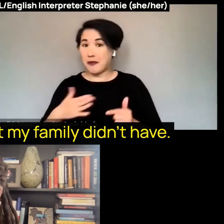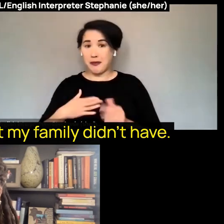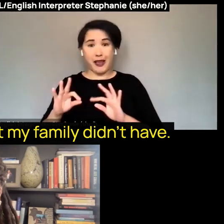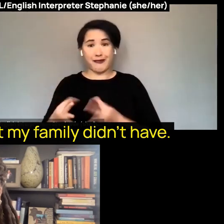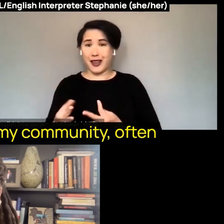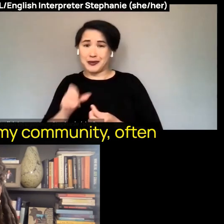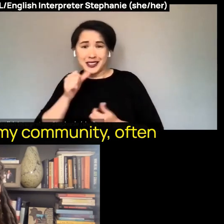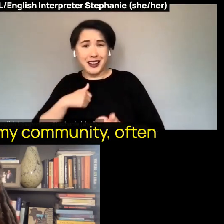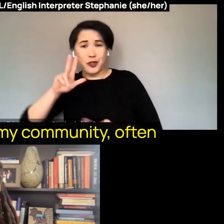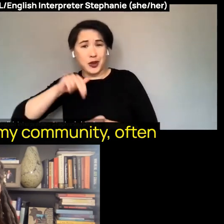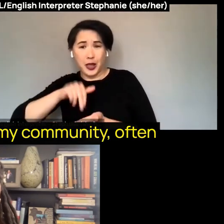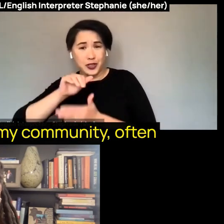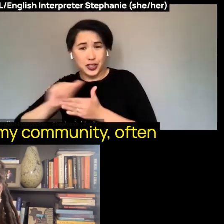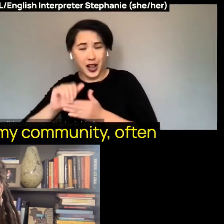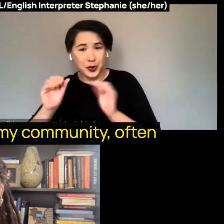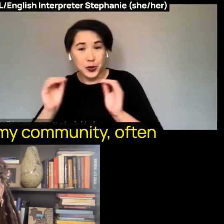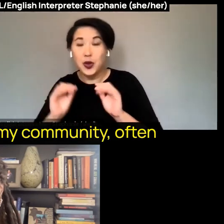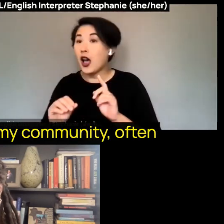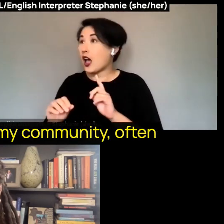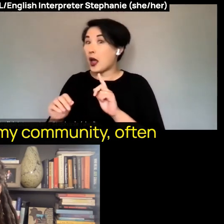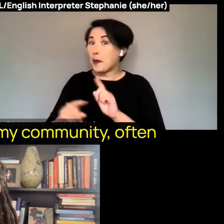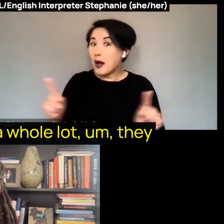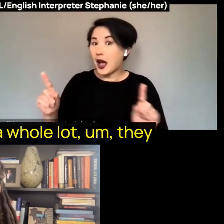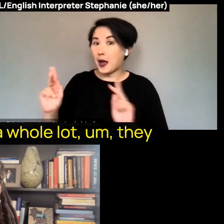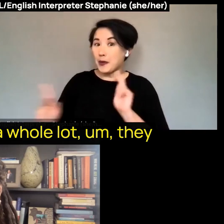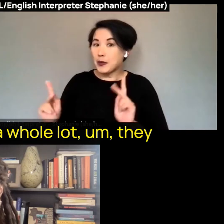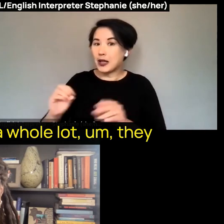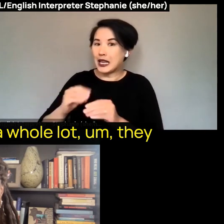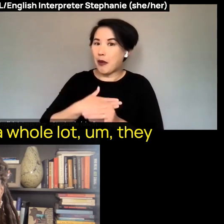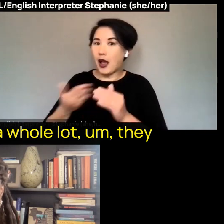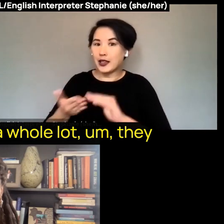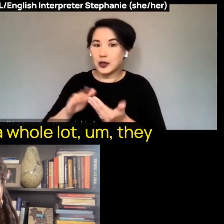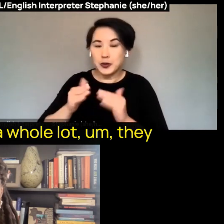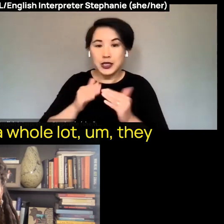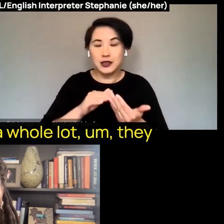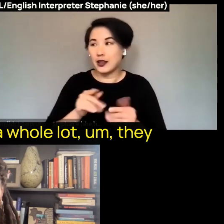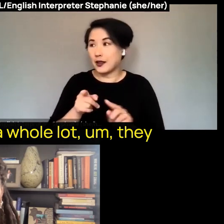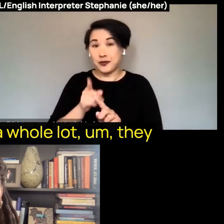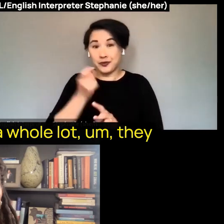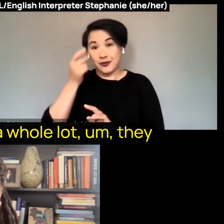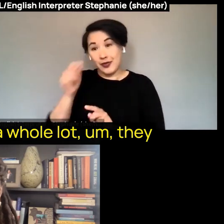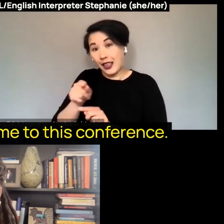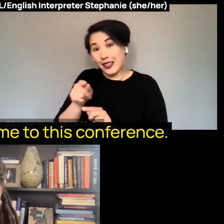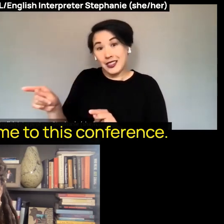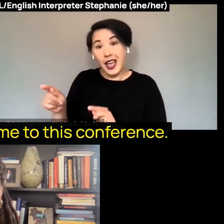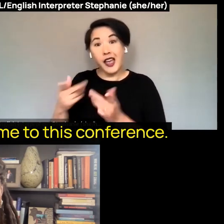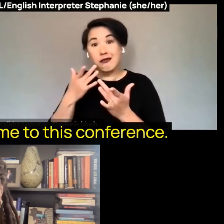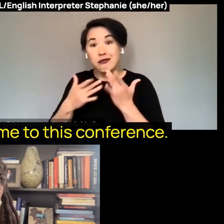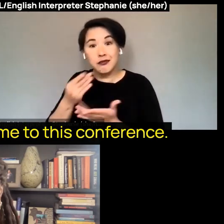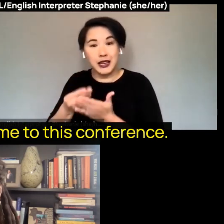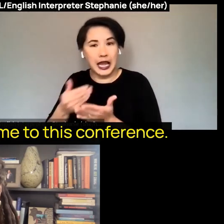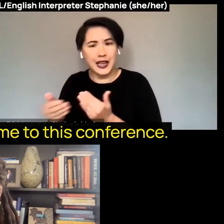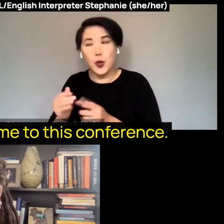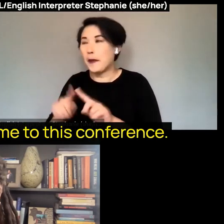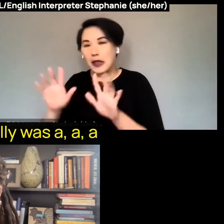didn't have. And it was the people of my community, often people who didn't have a whole lot. They raised the money to